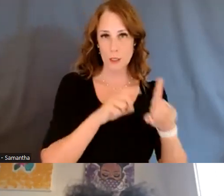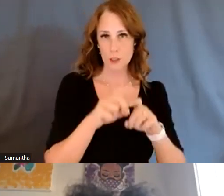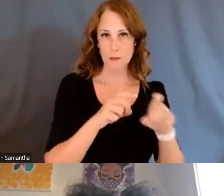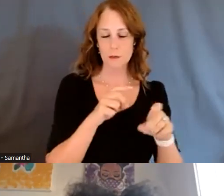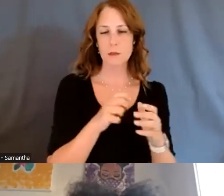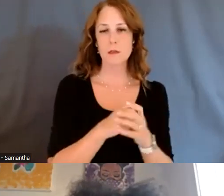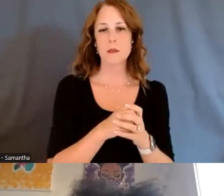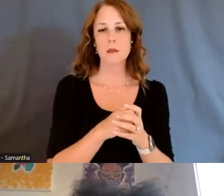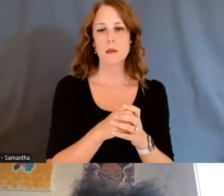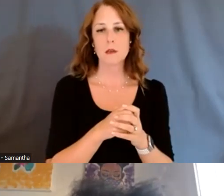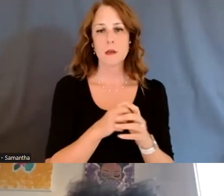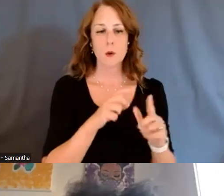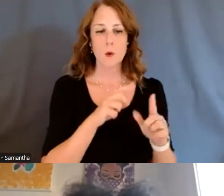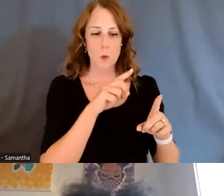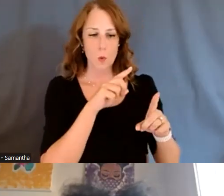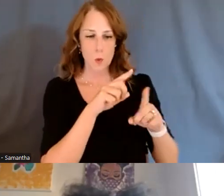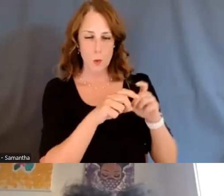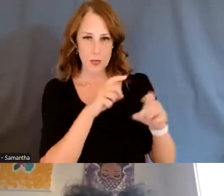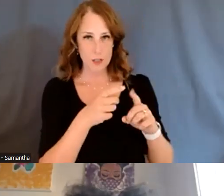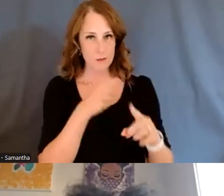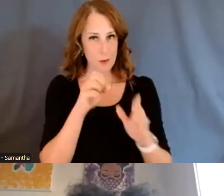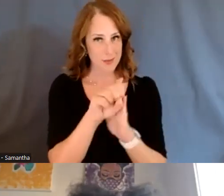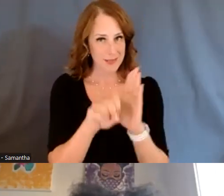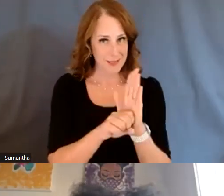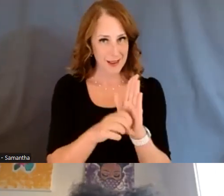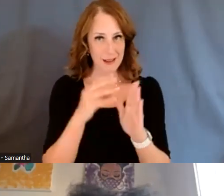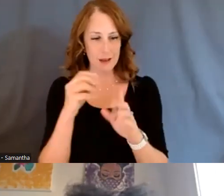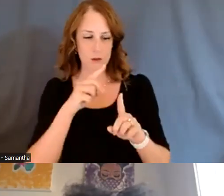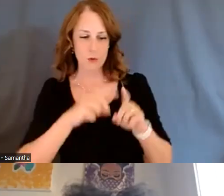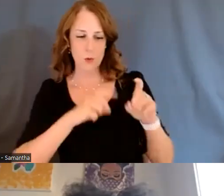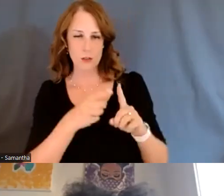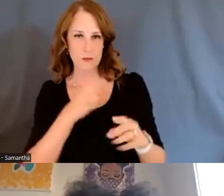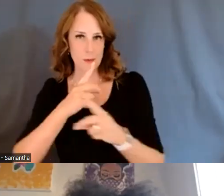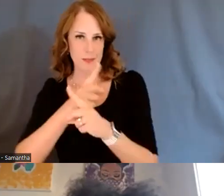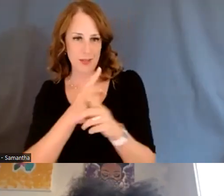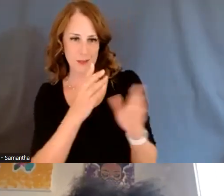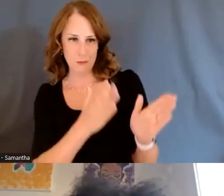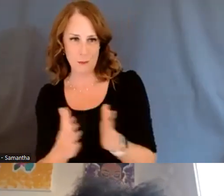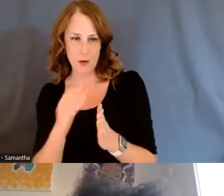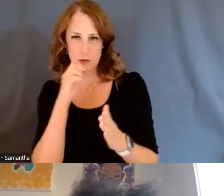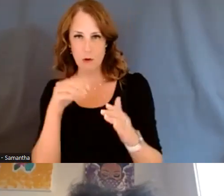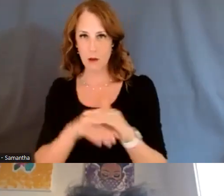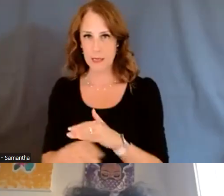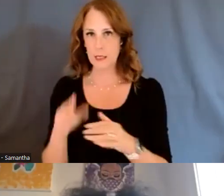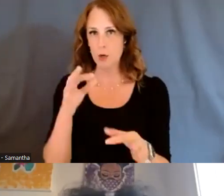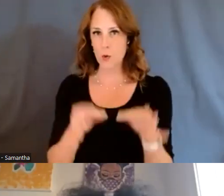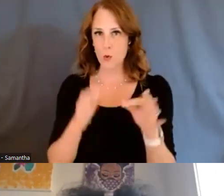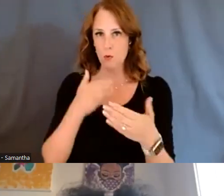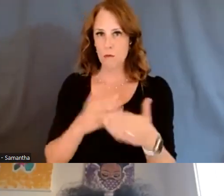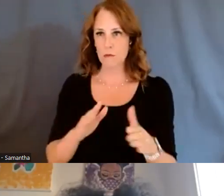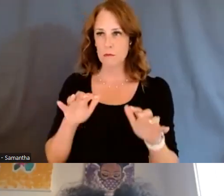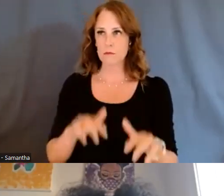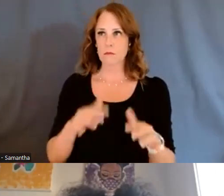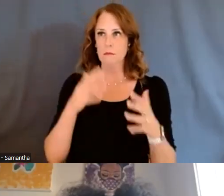state, but also questions that they would be asked by the defense, so that they're not going in cold to the courtroom. And that